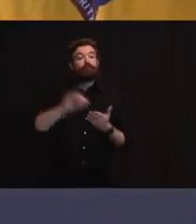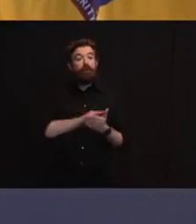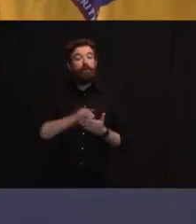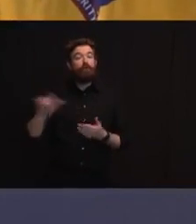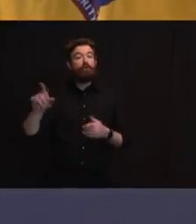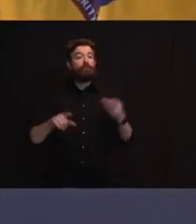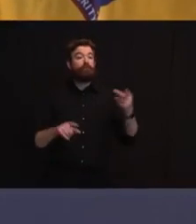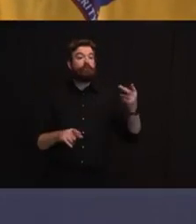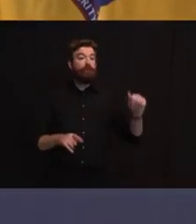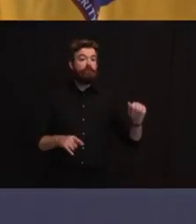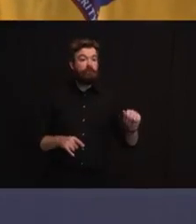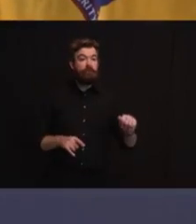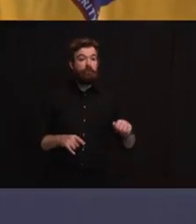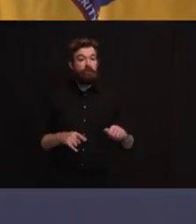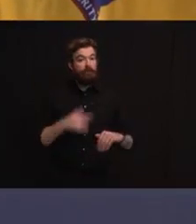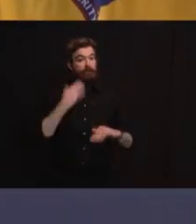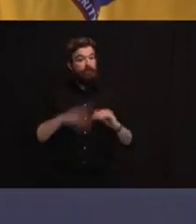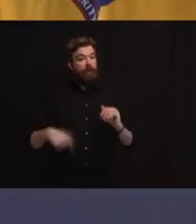we are. Right?